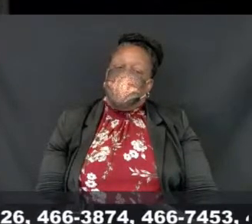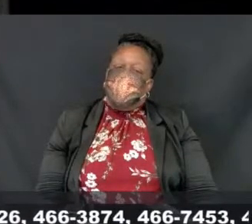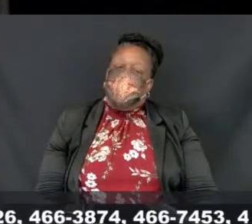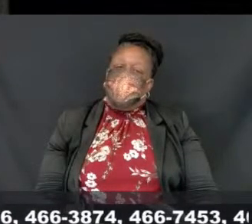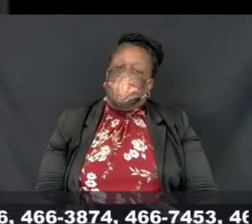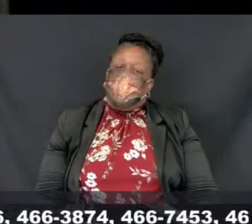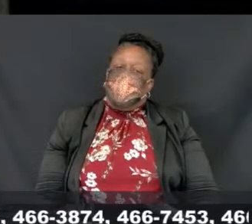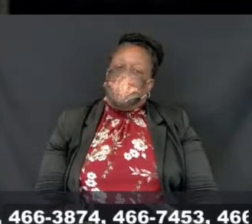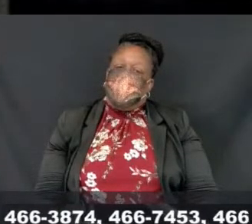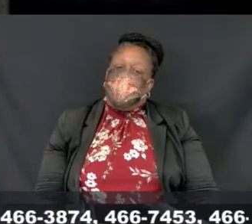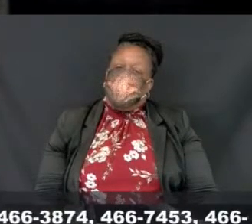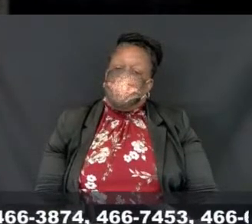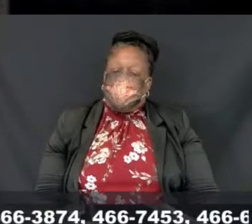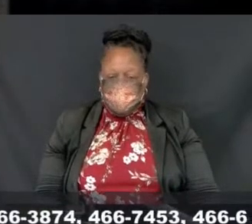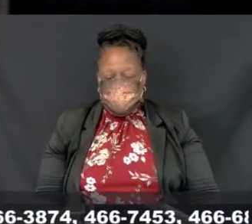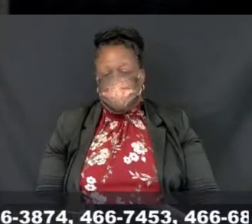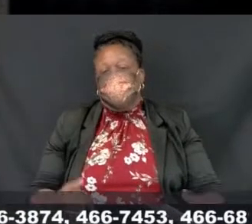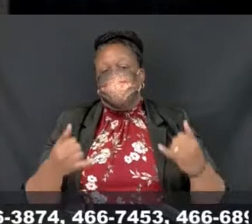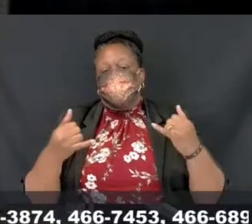And